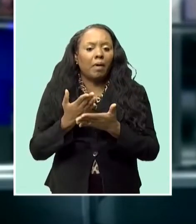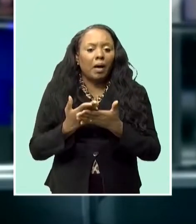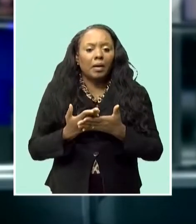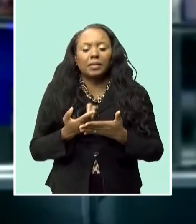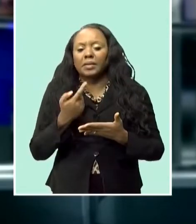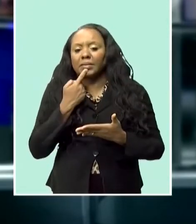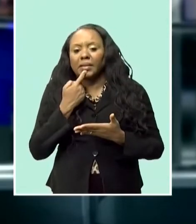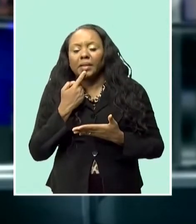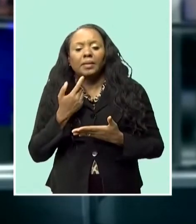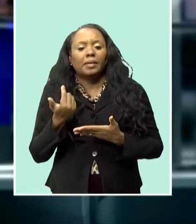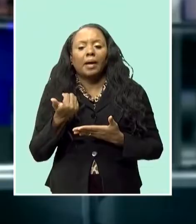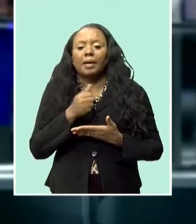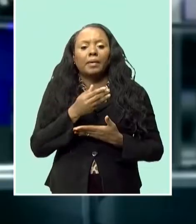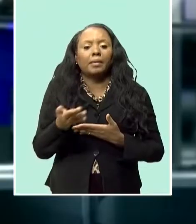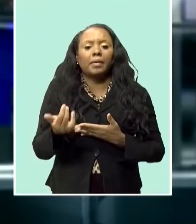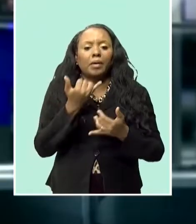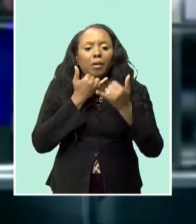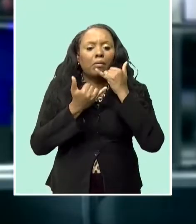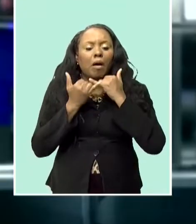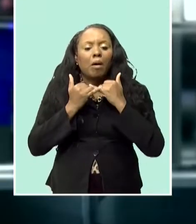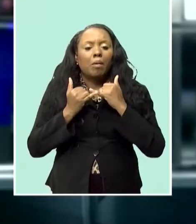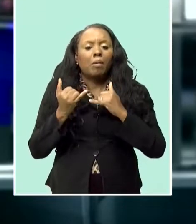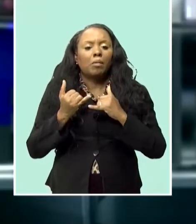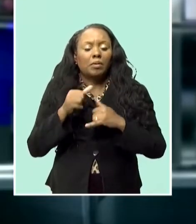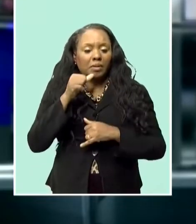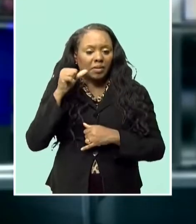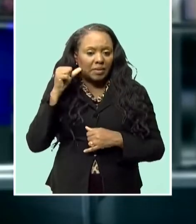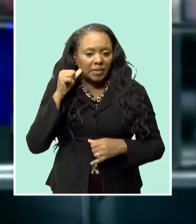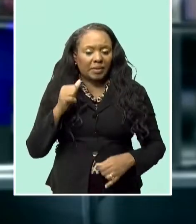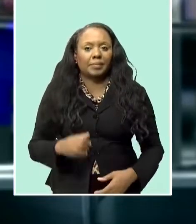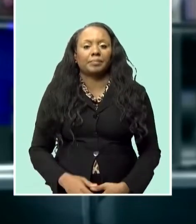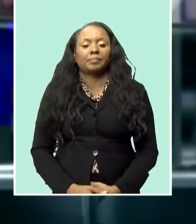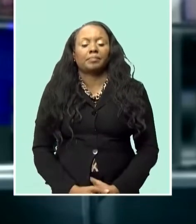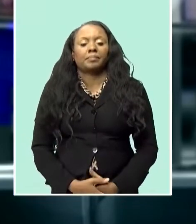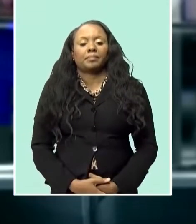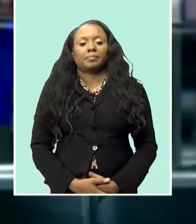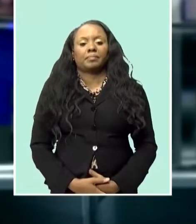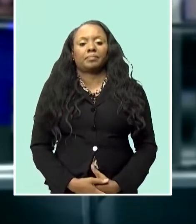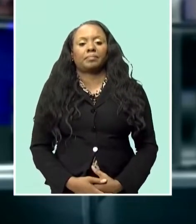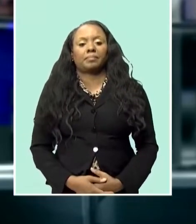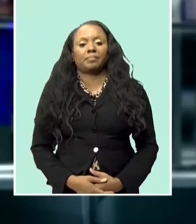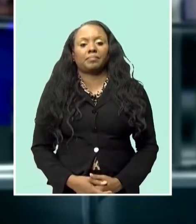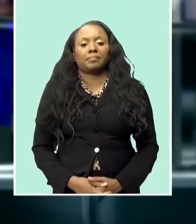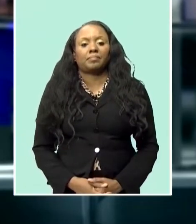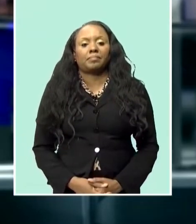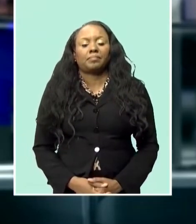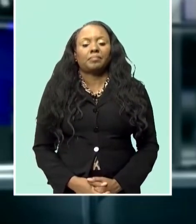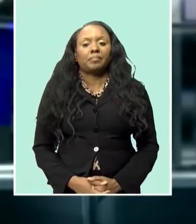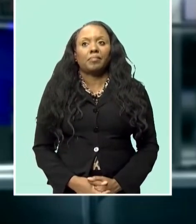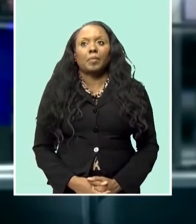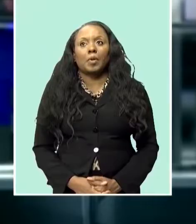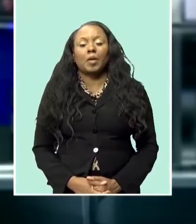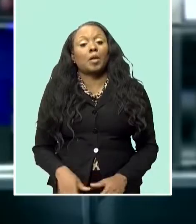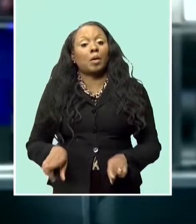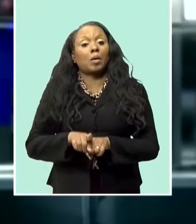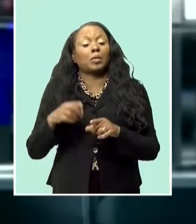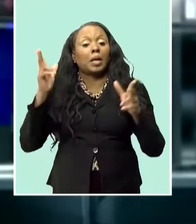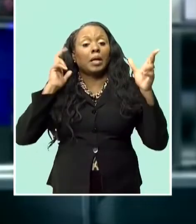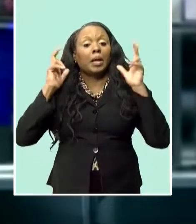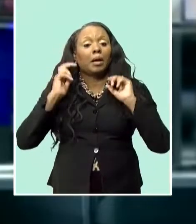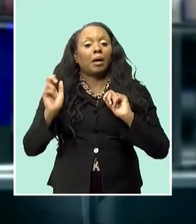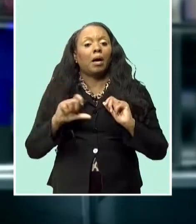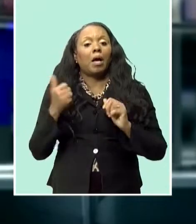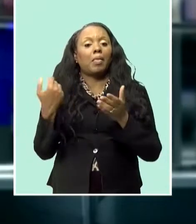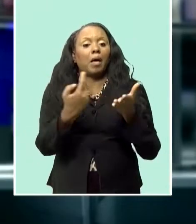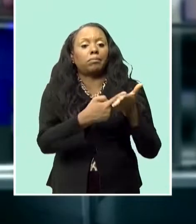facts to convince the commission it had made an error in its ruling yesterday. Shane, the commission also went on to hear other